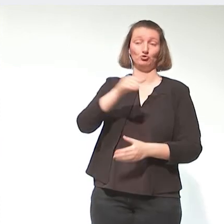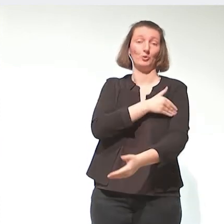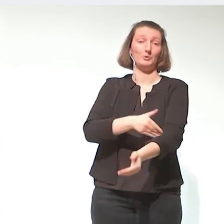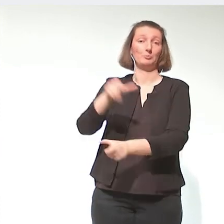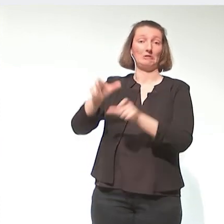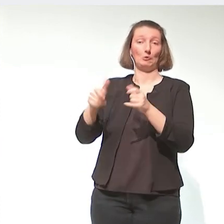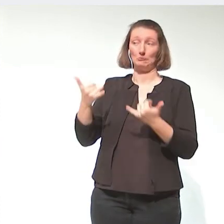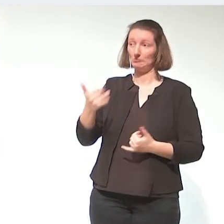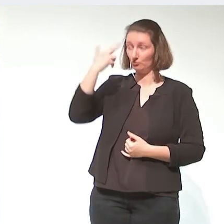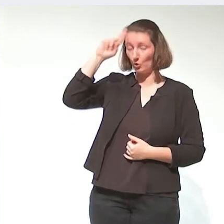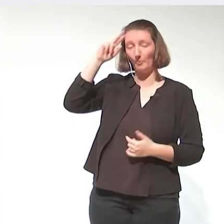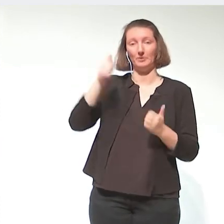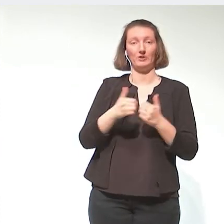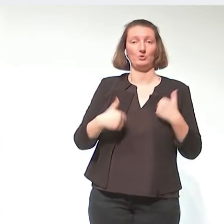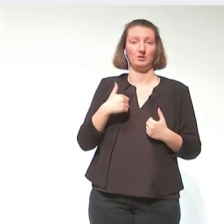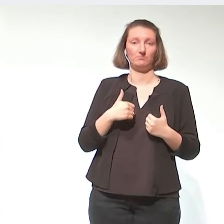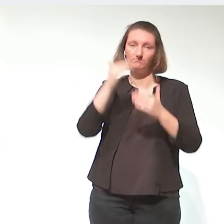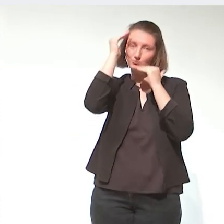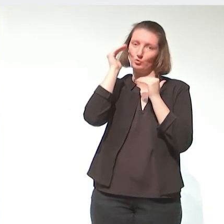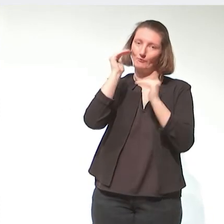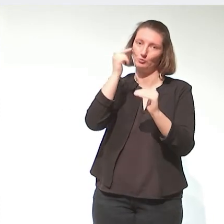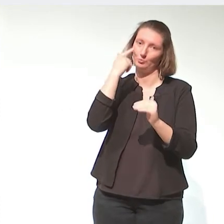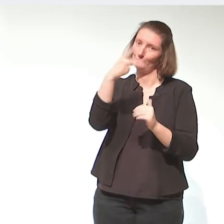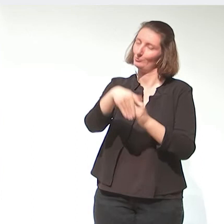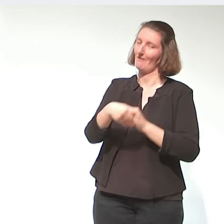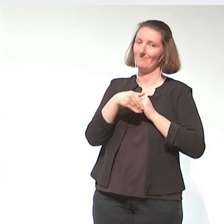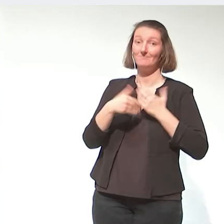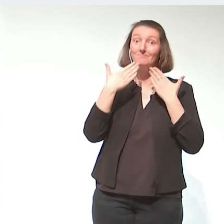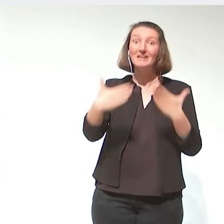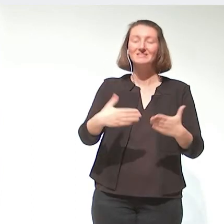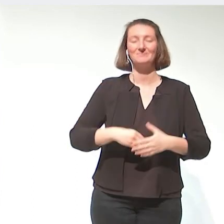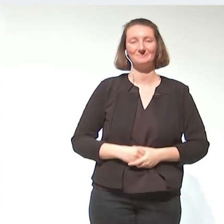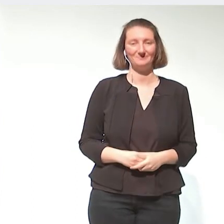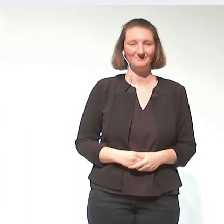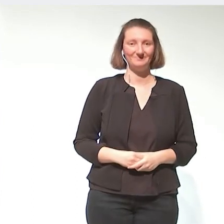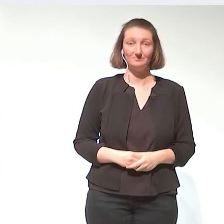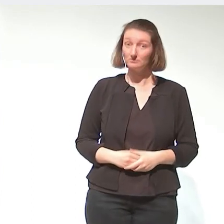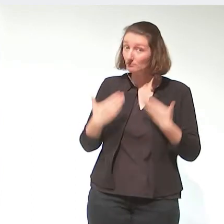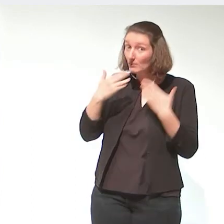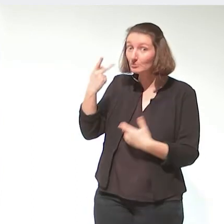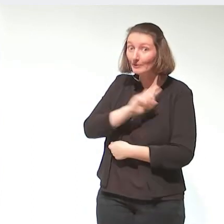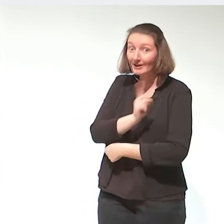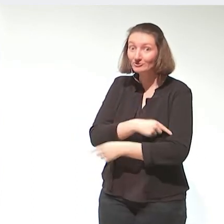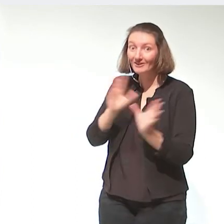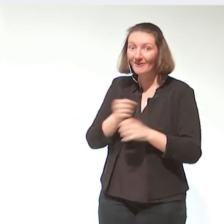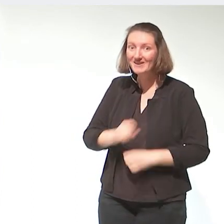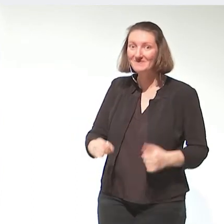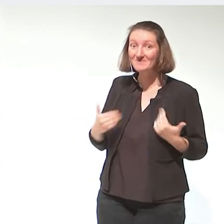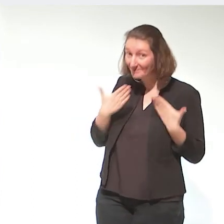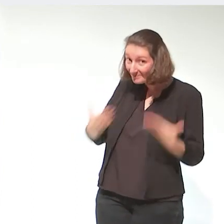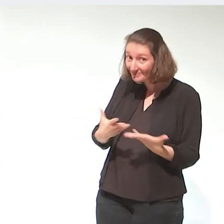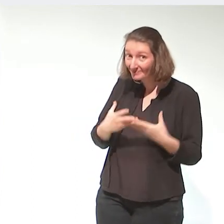100 million European disabled are banking on your contribution. Thank you very much. Thank you for your